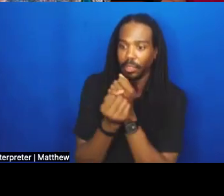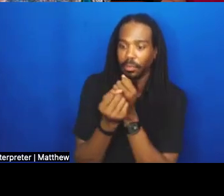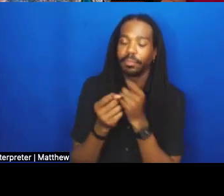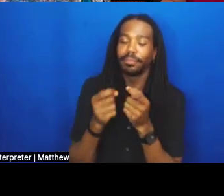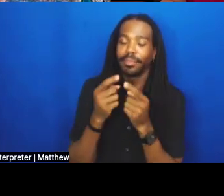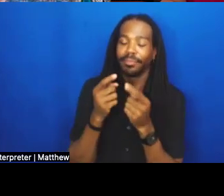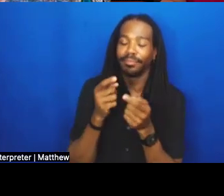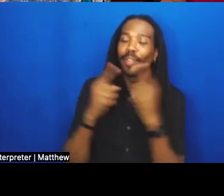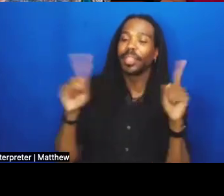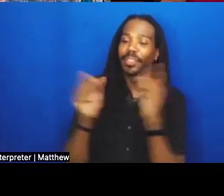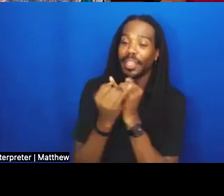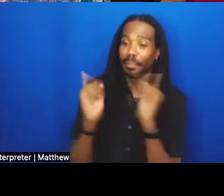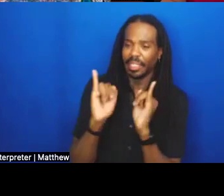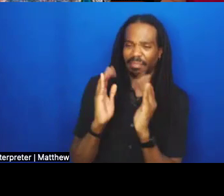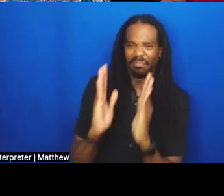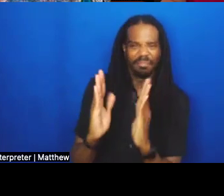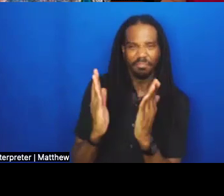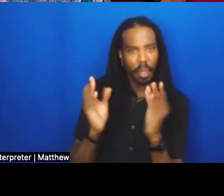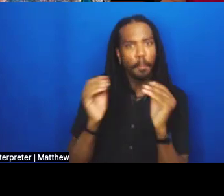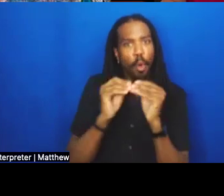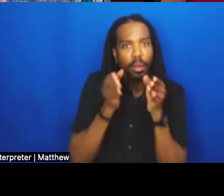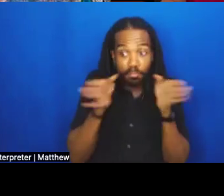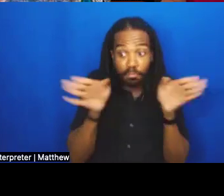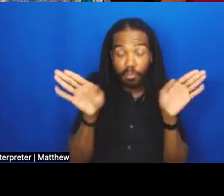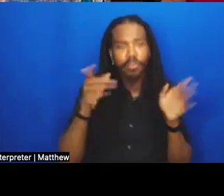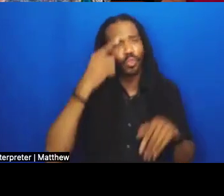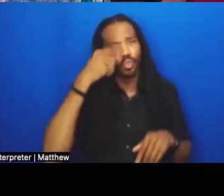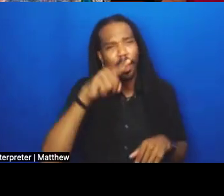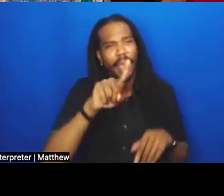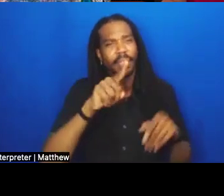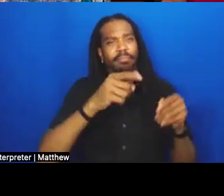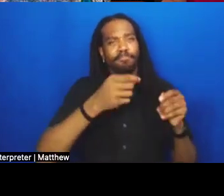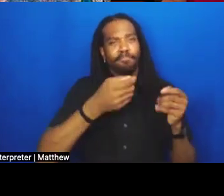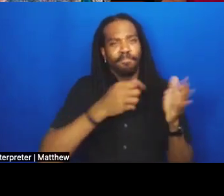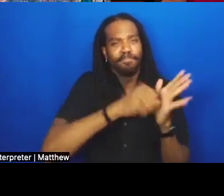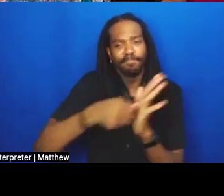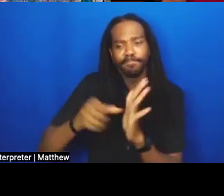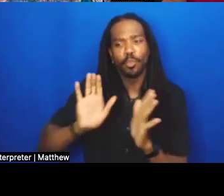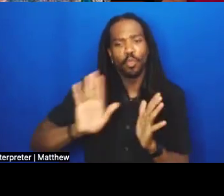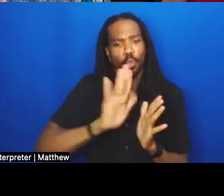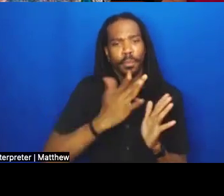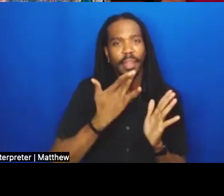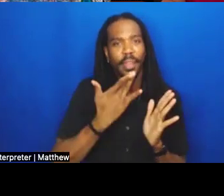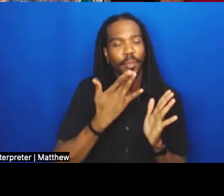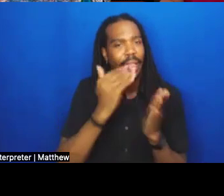favorite sources in that lesson and why you think those documents are important?